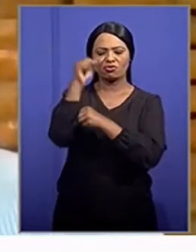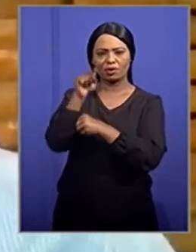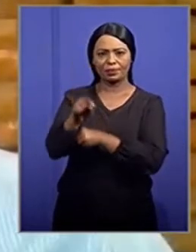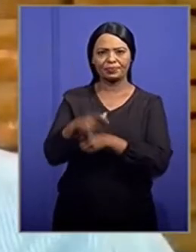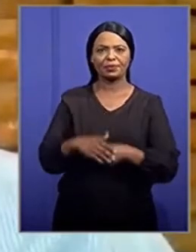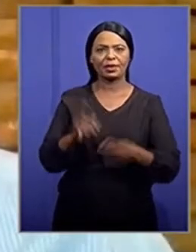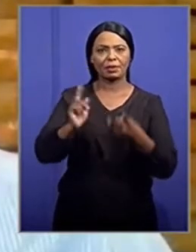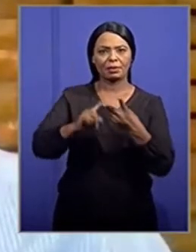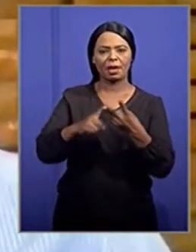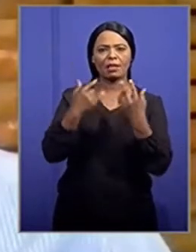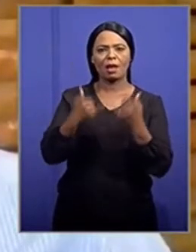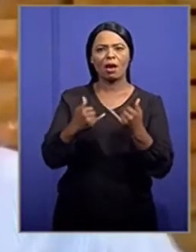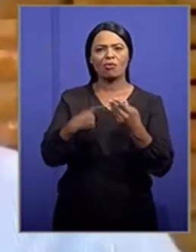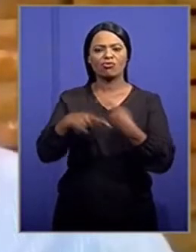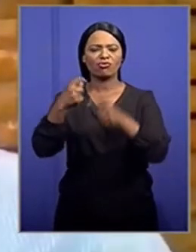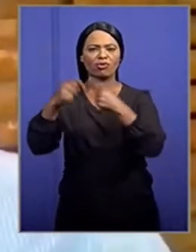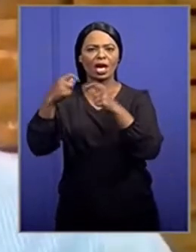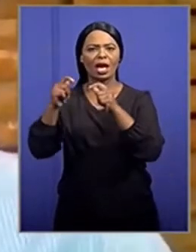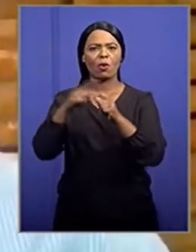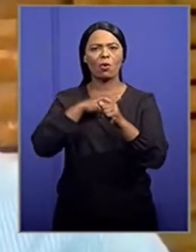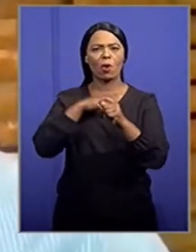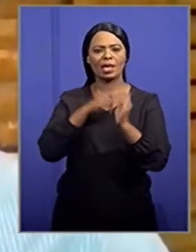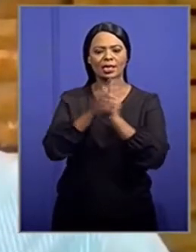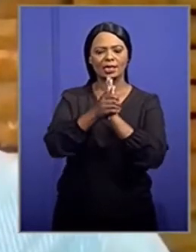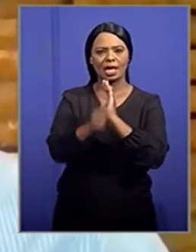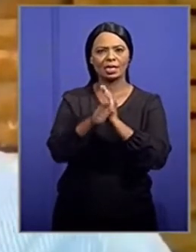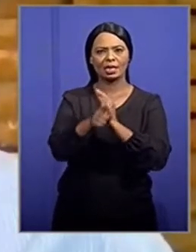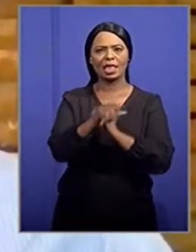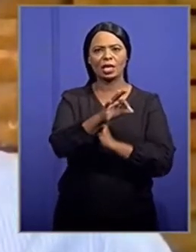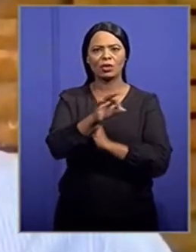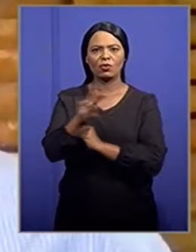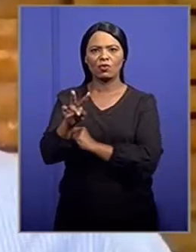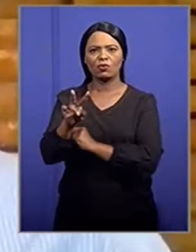have now gone into the marketplace with those skills, so that we ended up with 30 fully trained